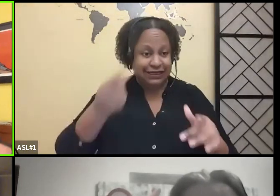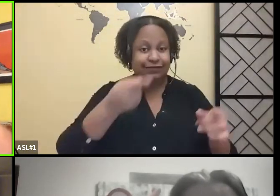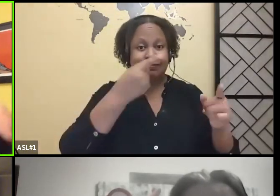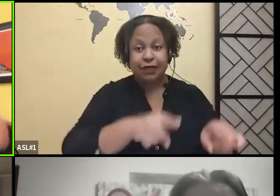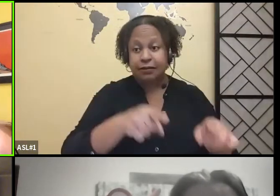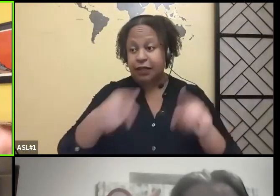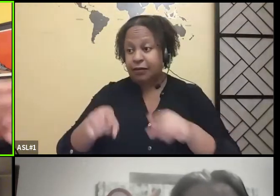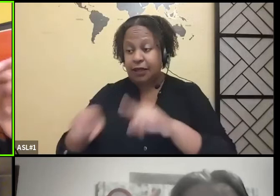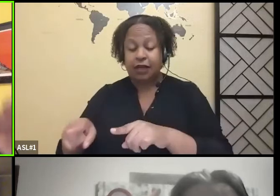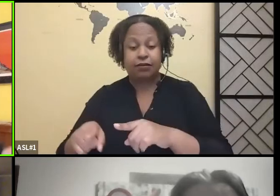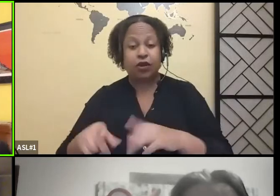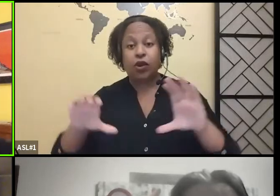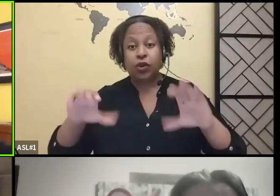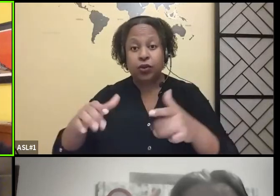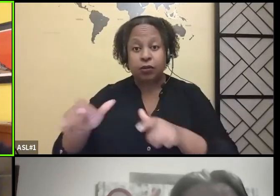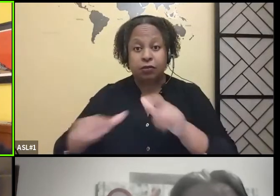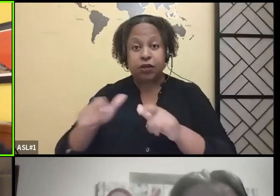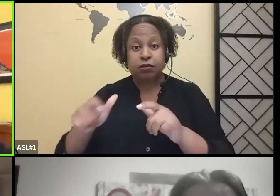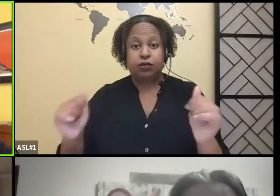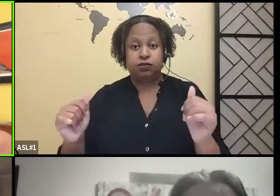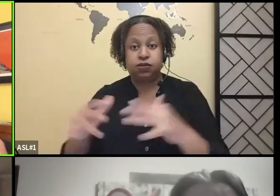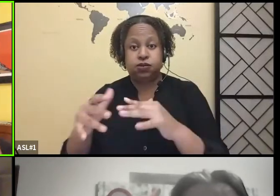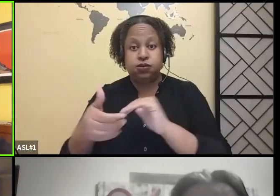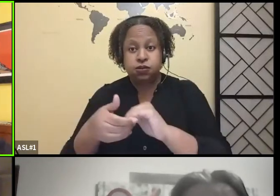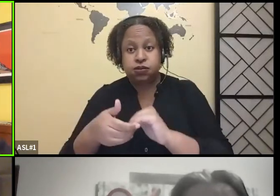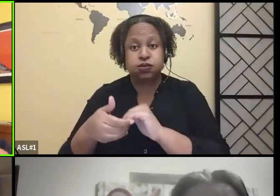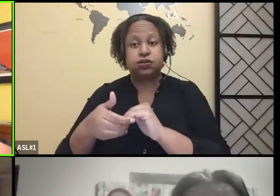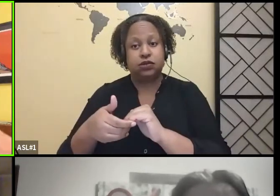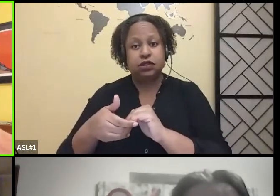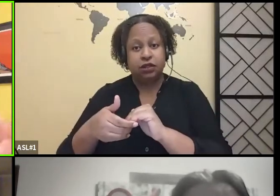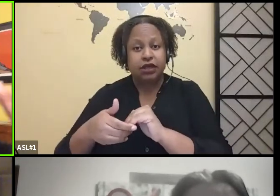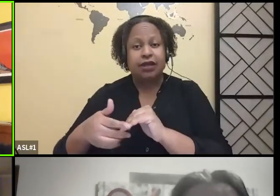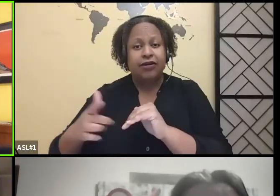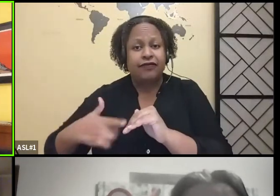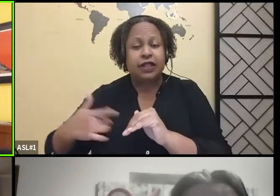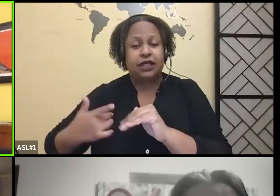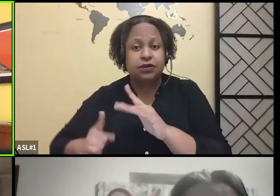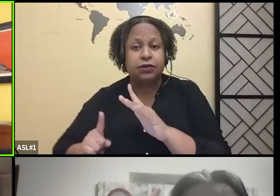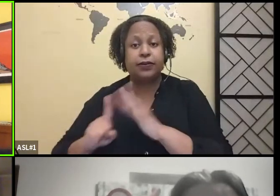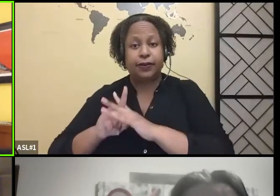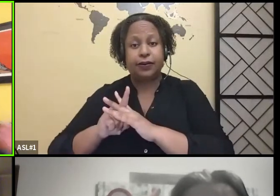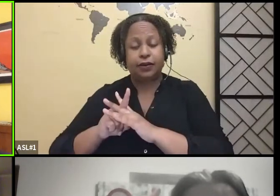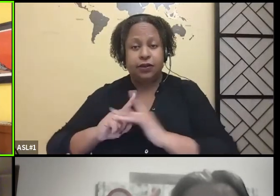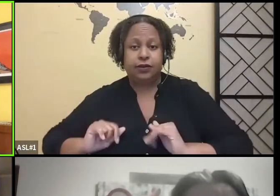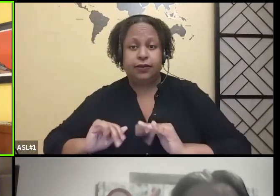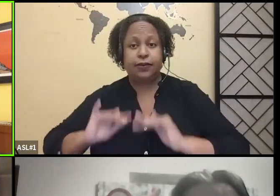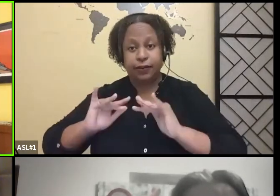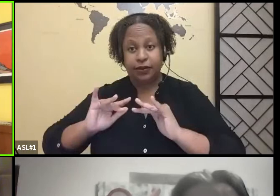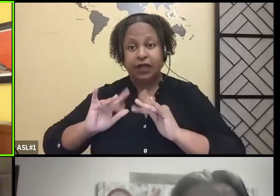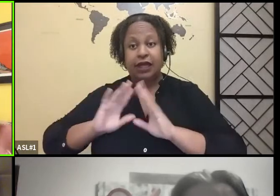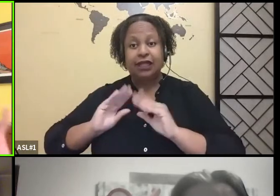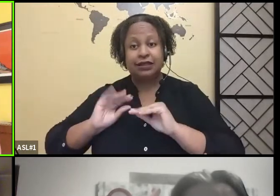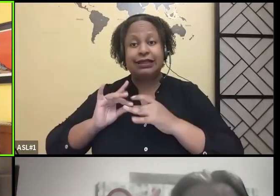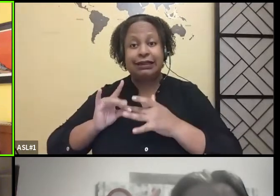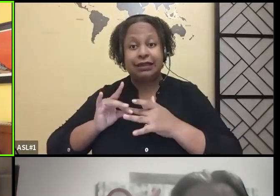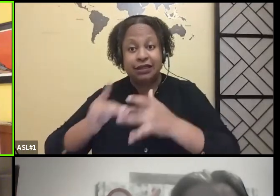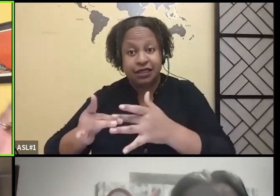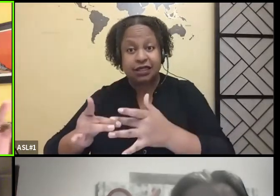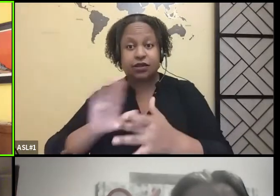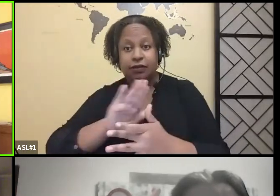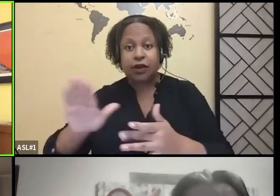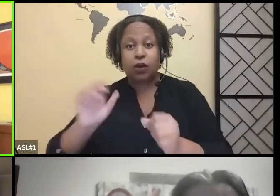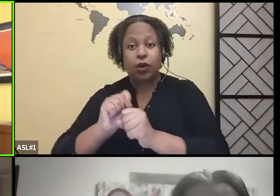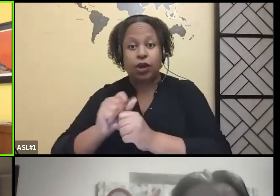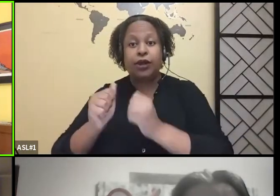possible for the work that people are doing to become even better. So